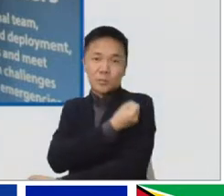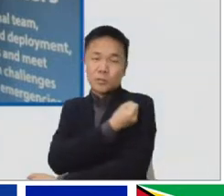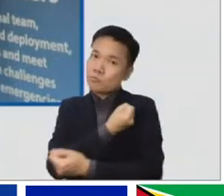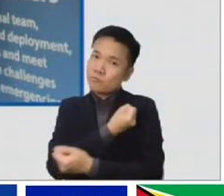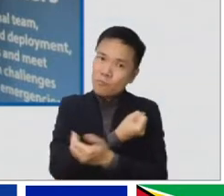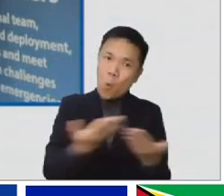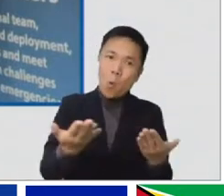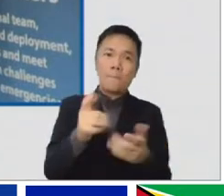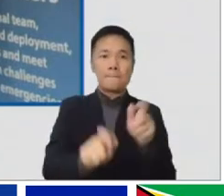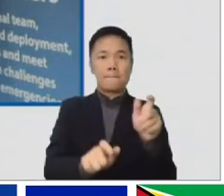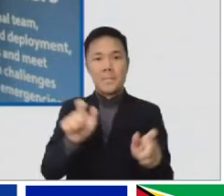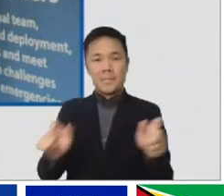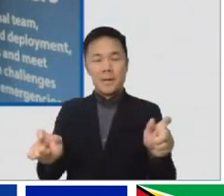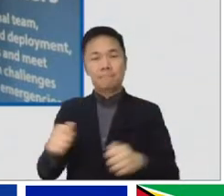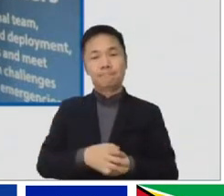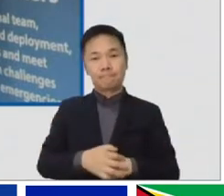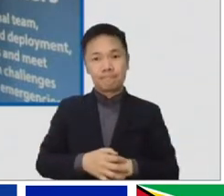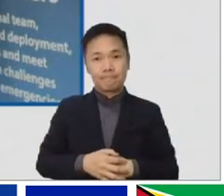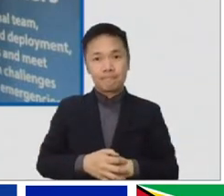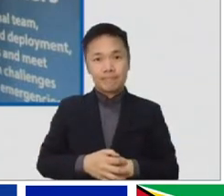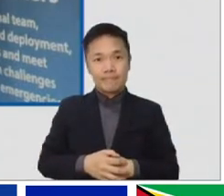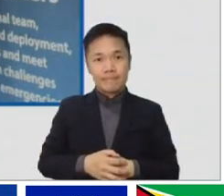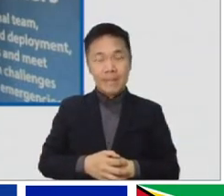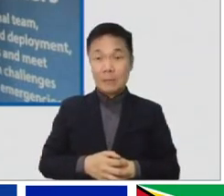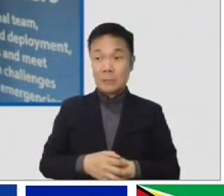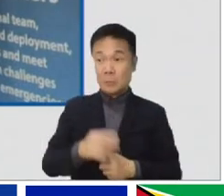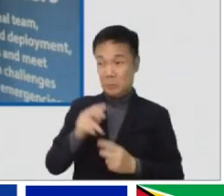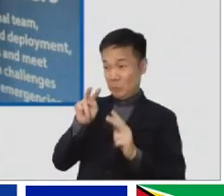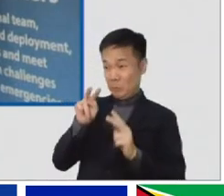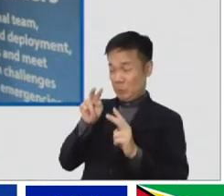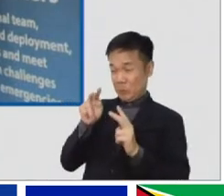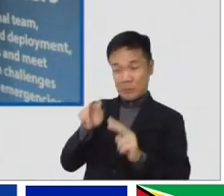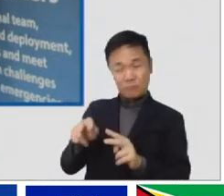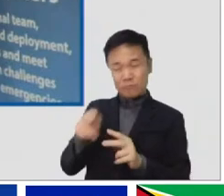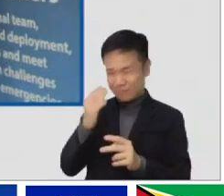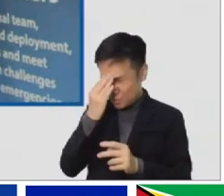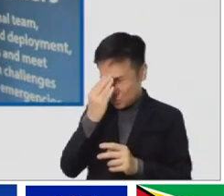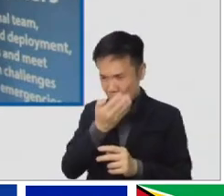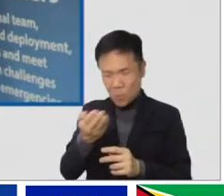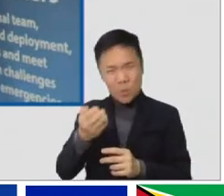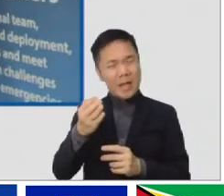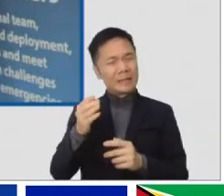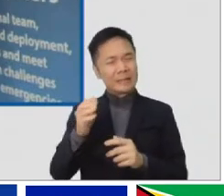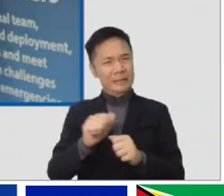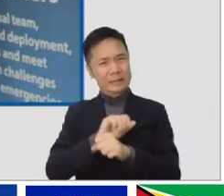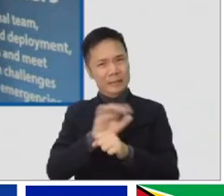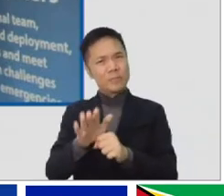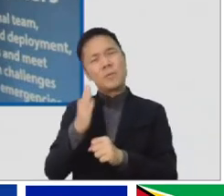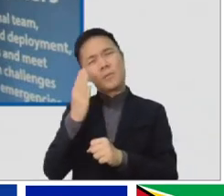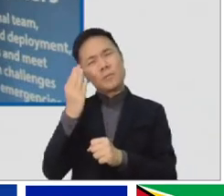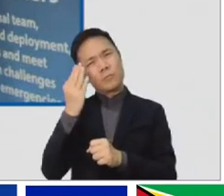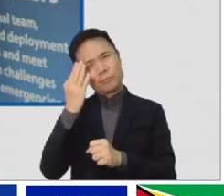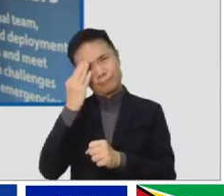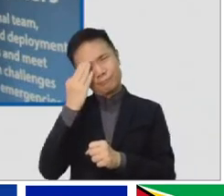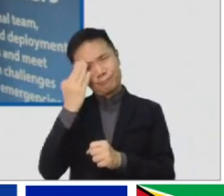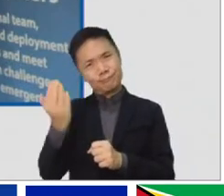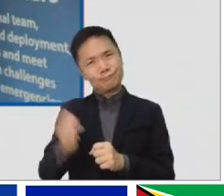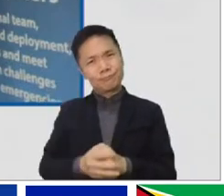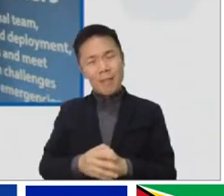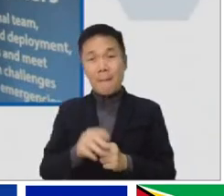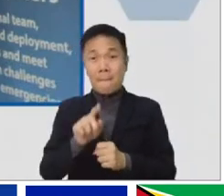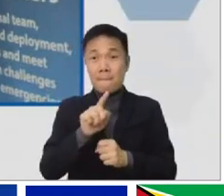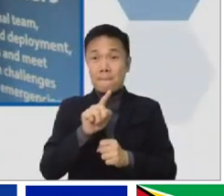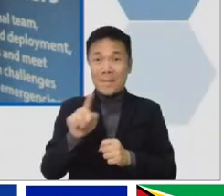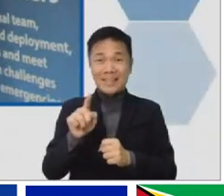Detecting the disease was not our problem. The greatest problem has been and is still the difficulties that we